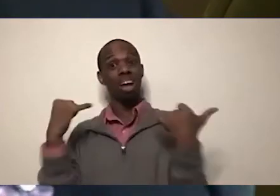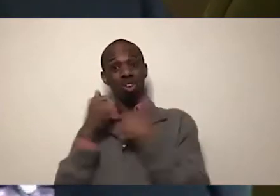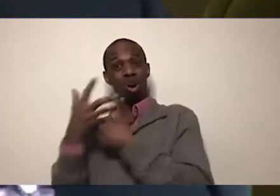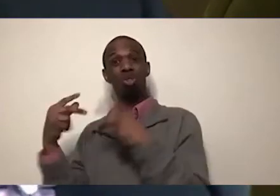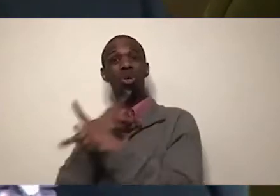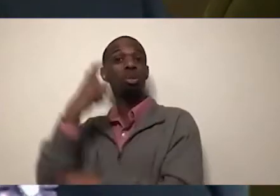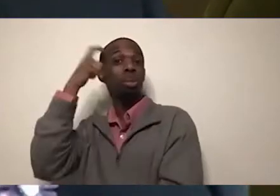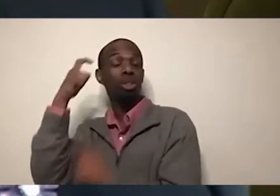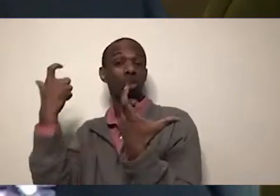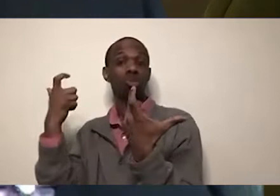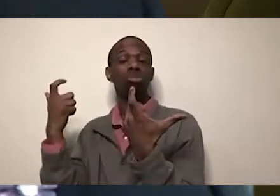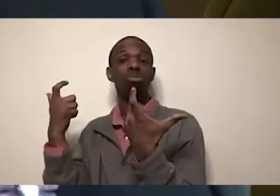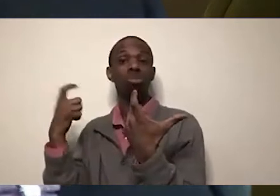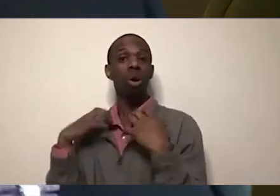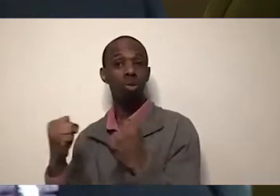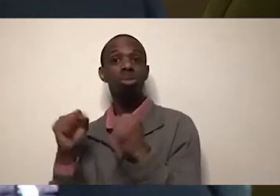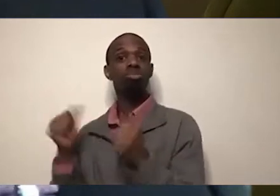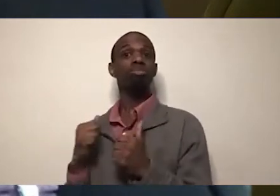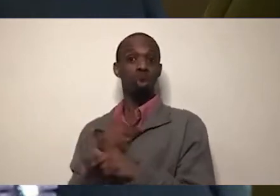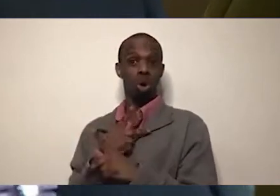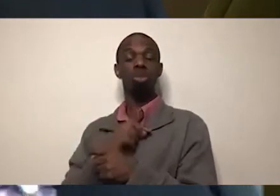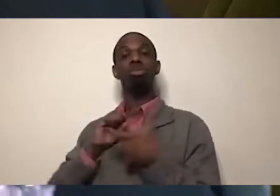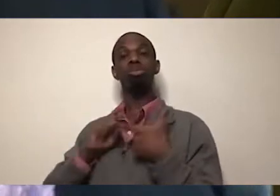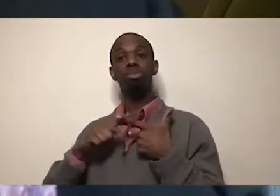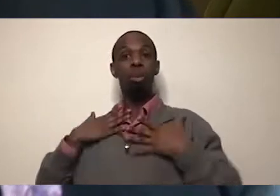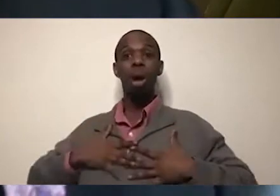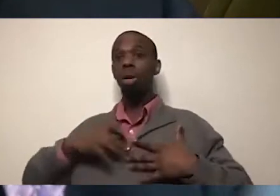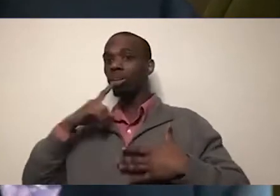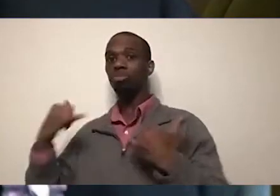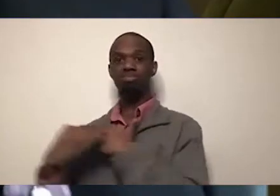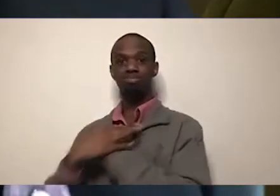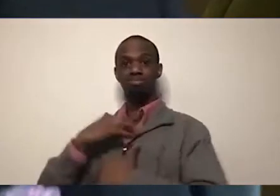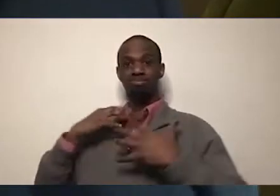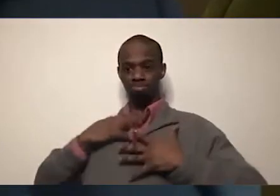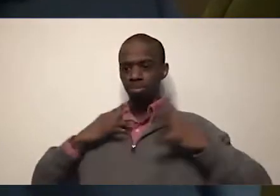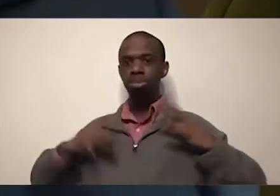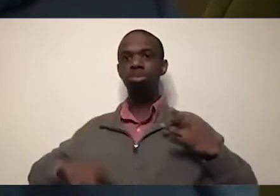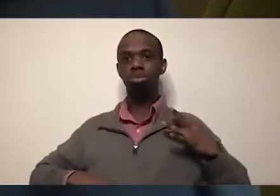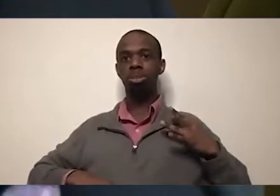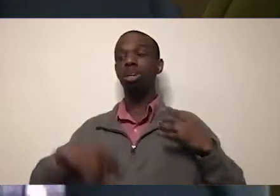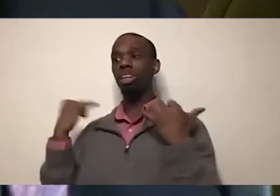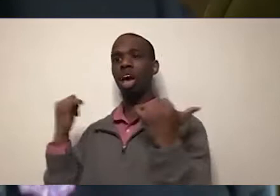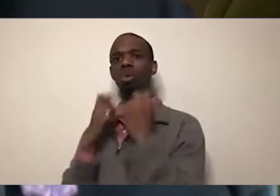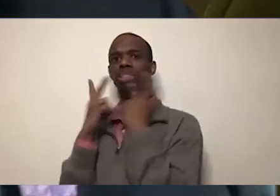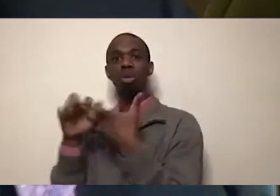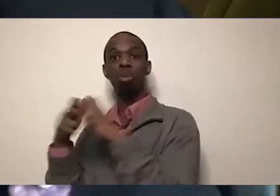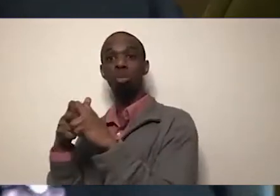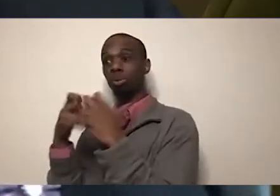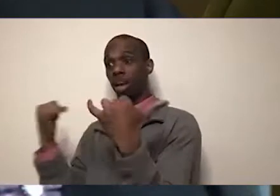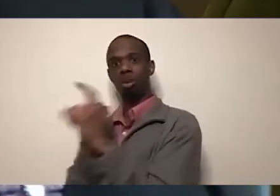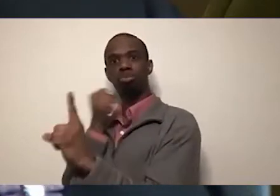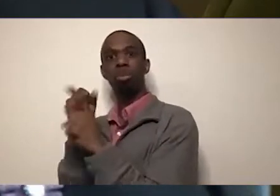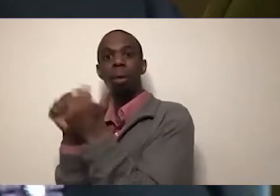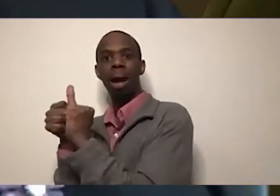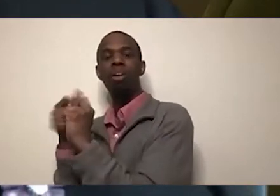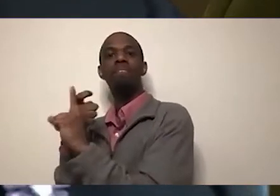early exposure to things like lead and mercury. You know, we diagnose a kid at 14 with conduct disorder, but is he really suffering brain